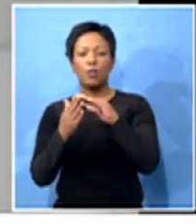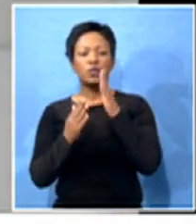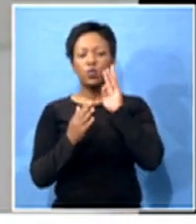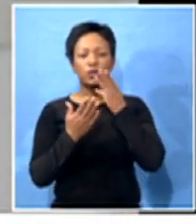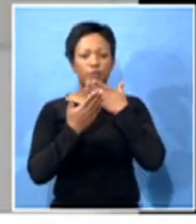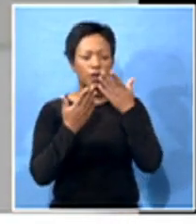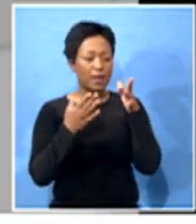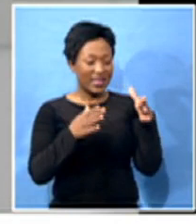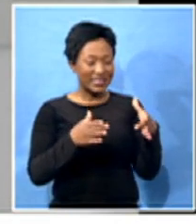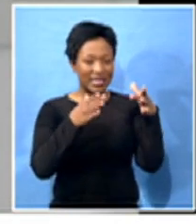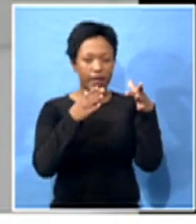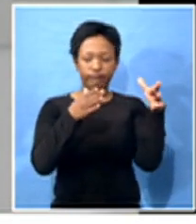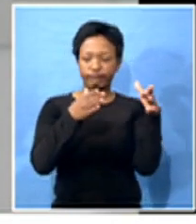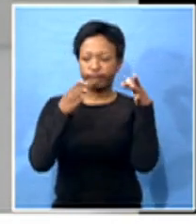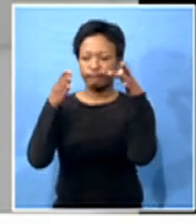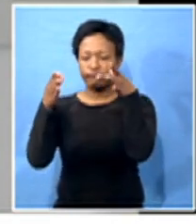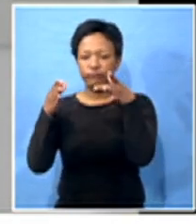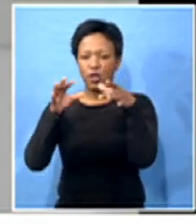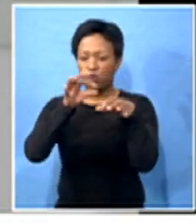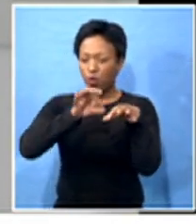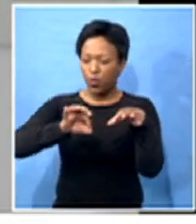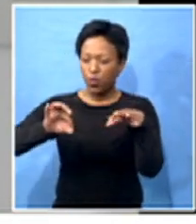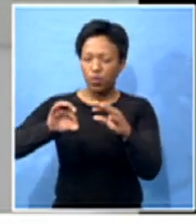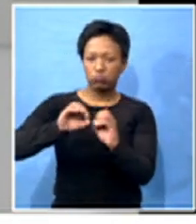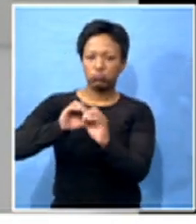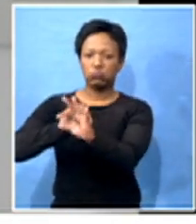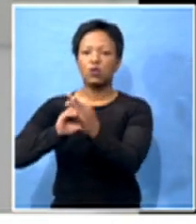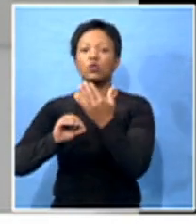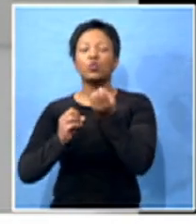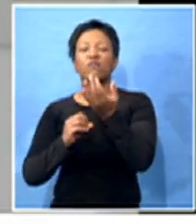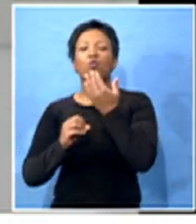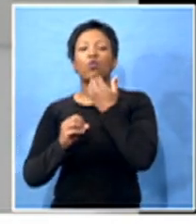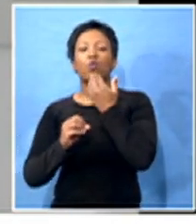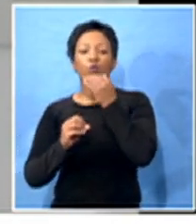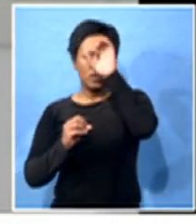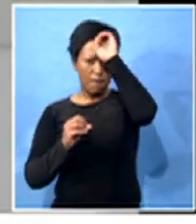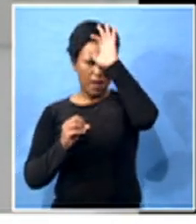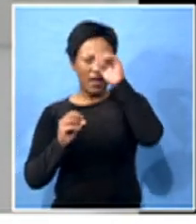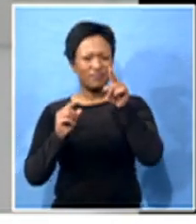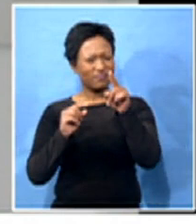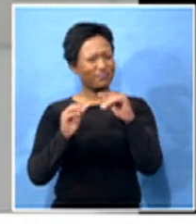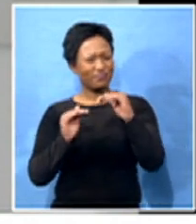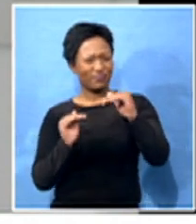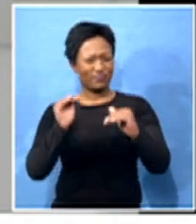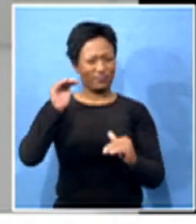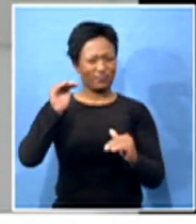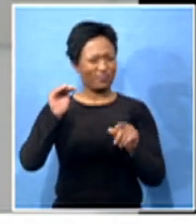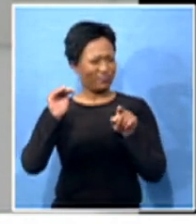mine to do mining. So we're asking for these imbalances to be addressed so that water,